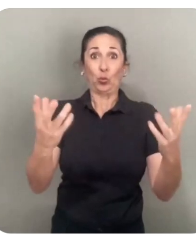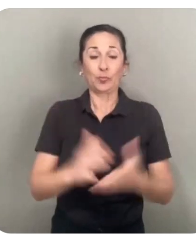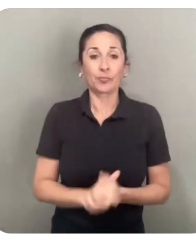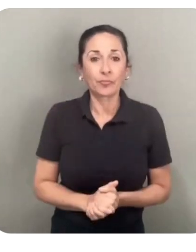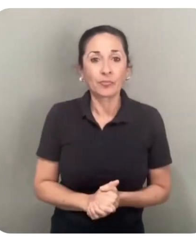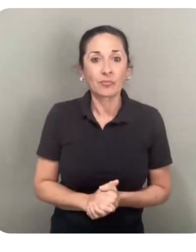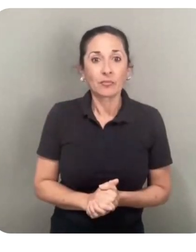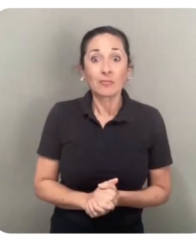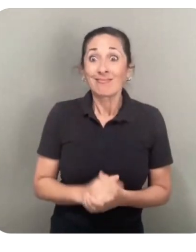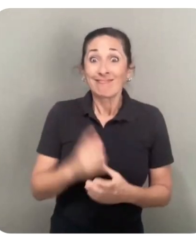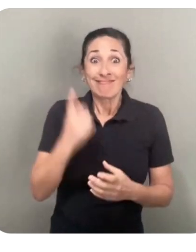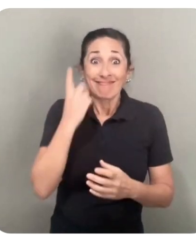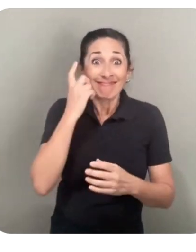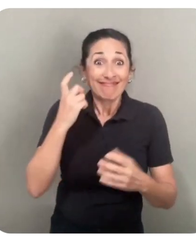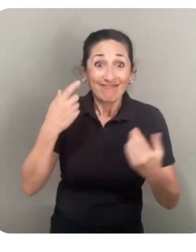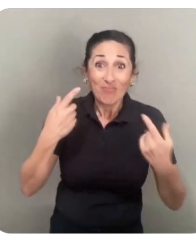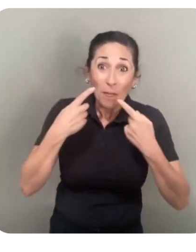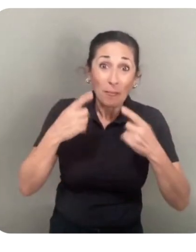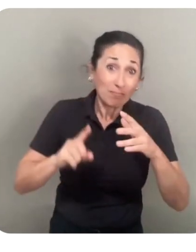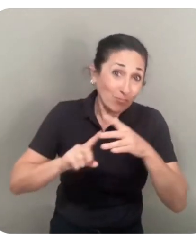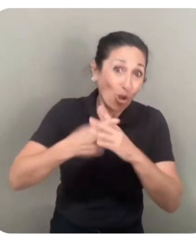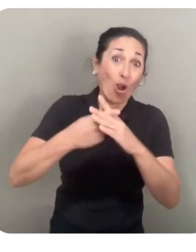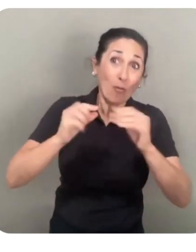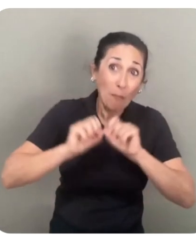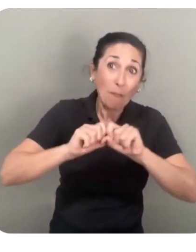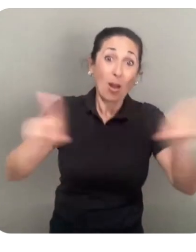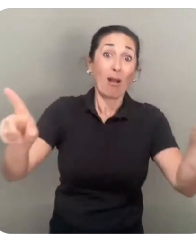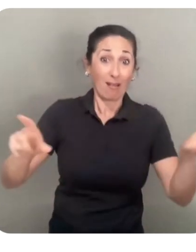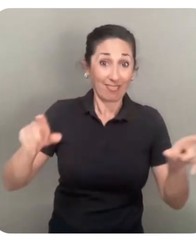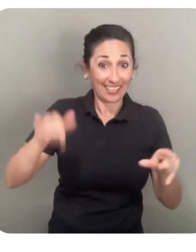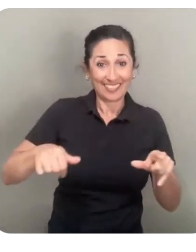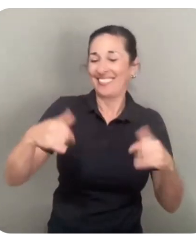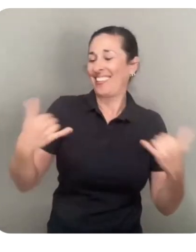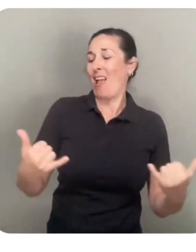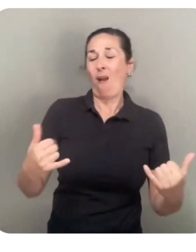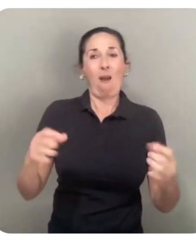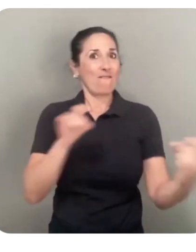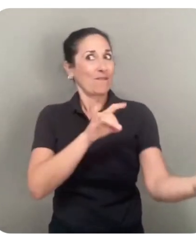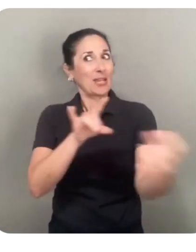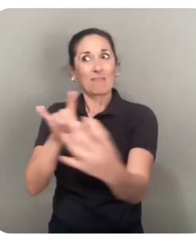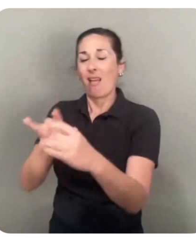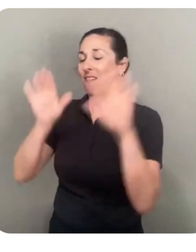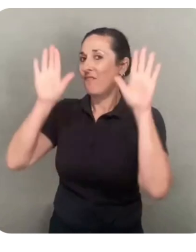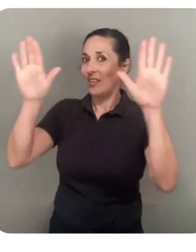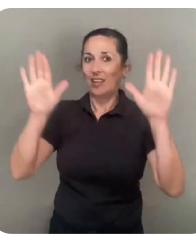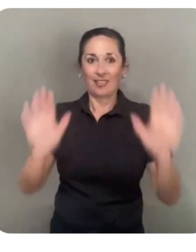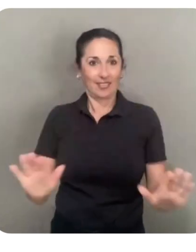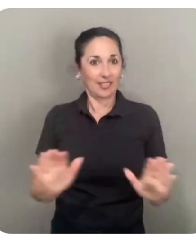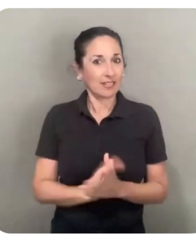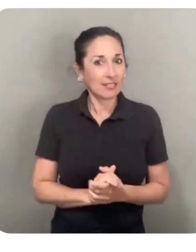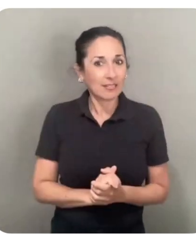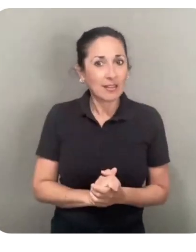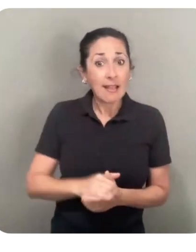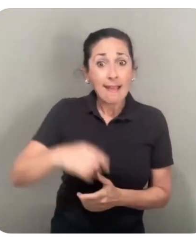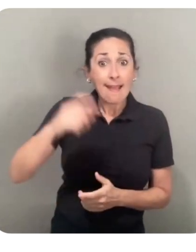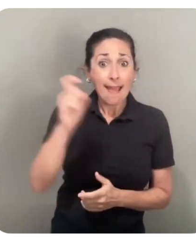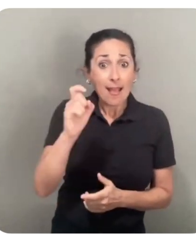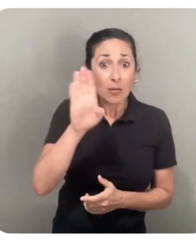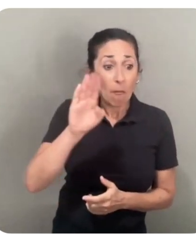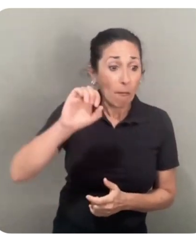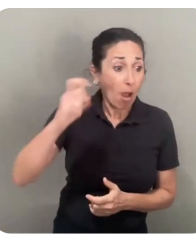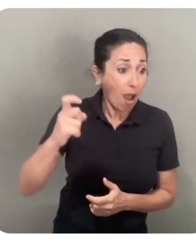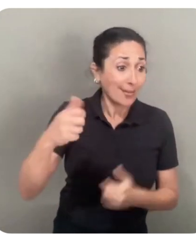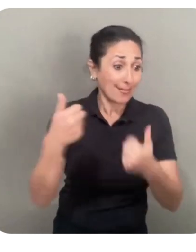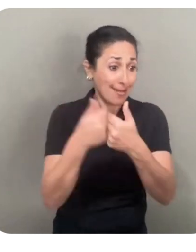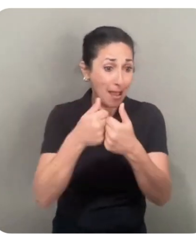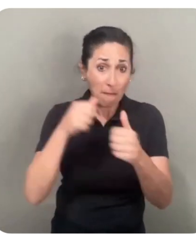Since we launched Xbox Cloud Gaming on Meta Quest, the reception has been fantastic. With an Xbox Game Pass